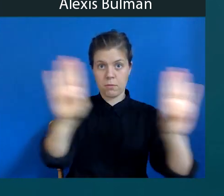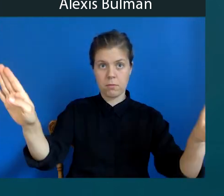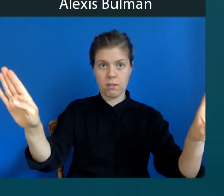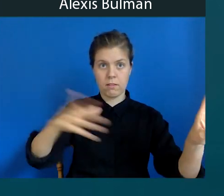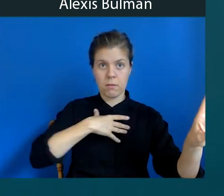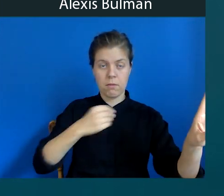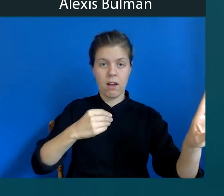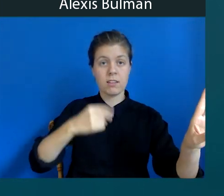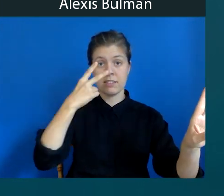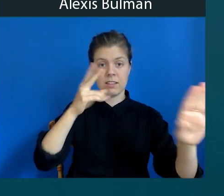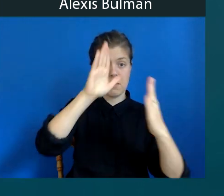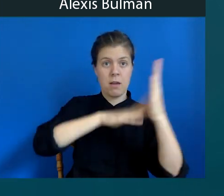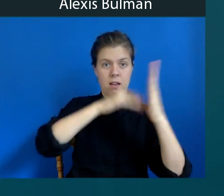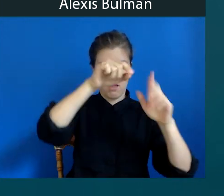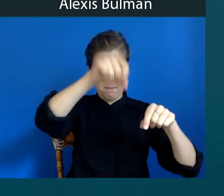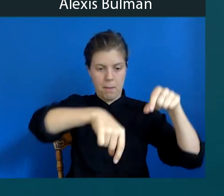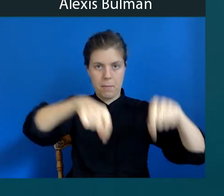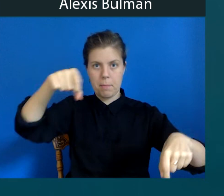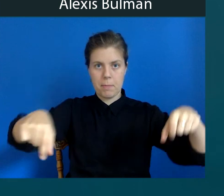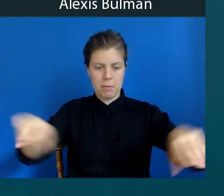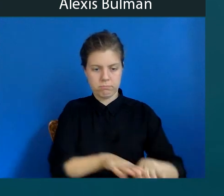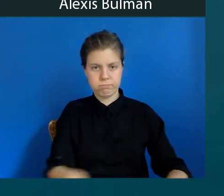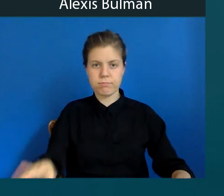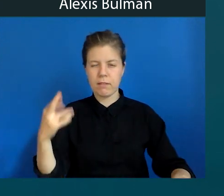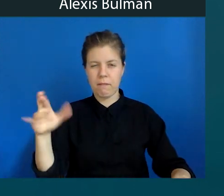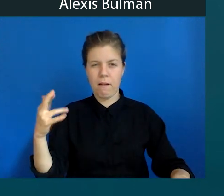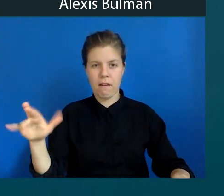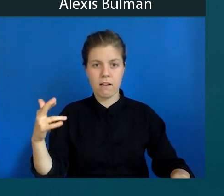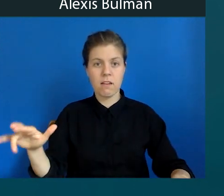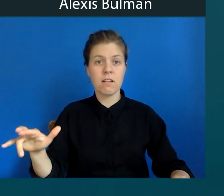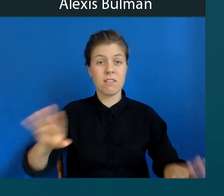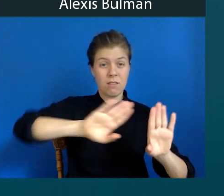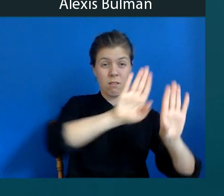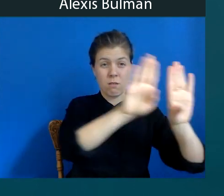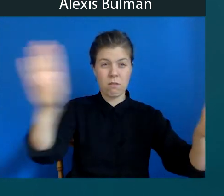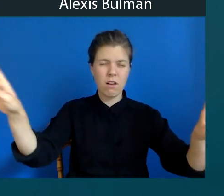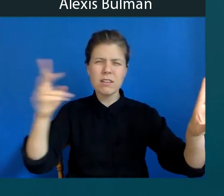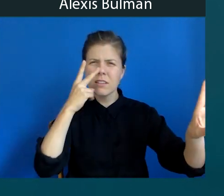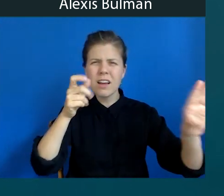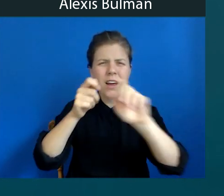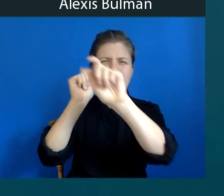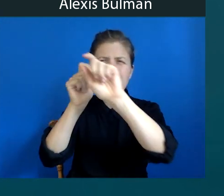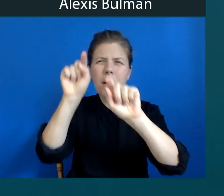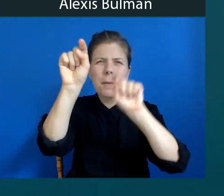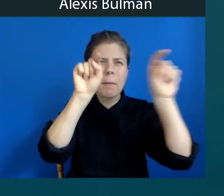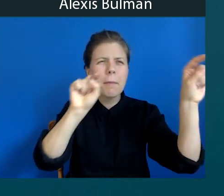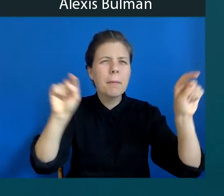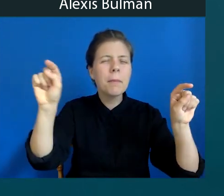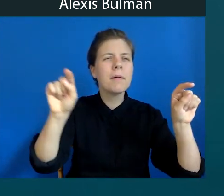wall. Drops of paint stain the gray concrete floor. The wall is marked with nail holes, cracks, and